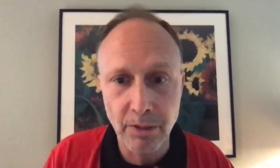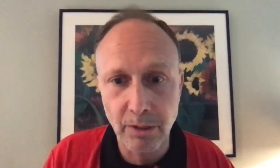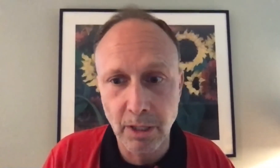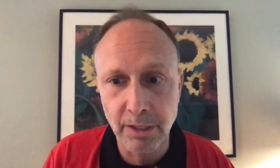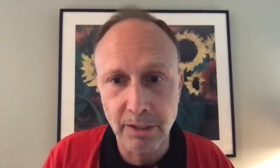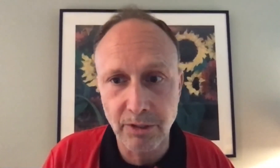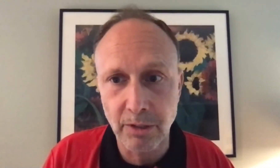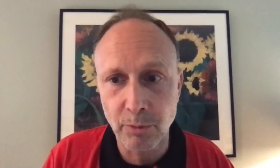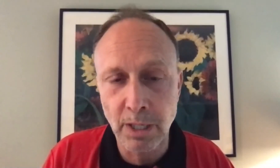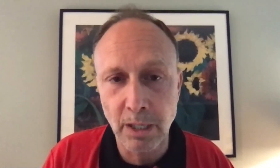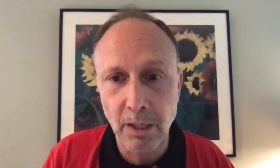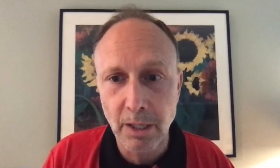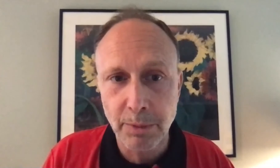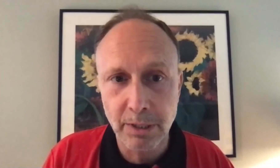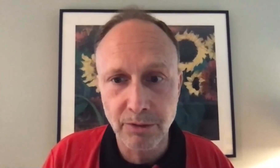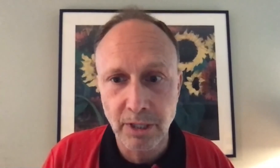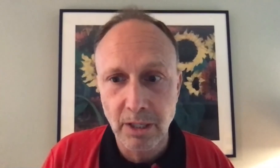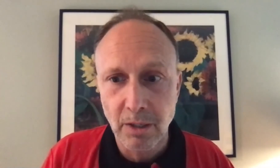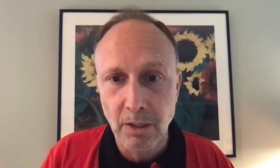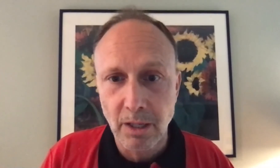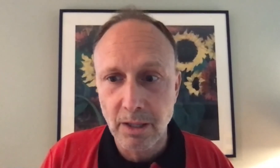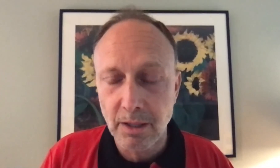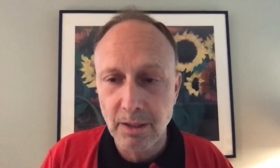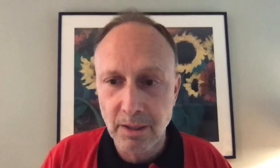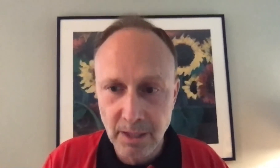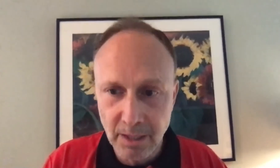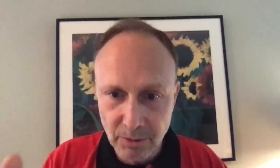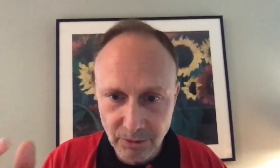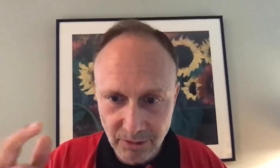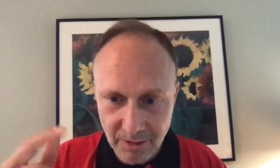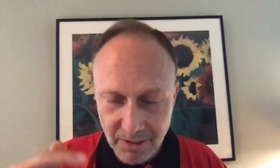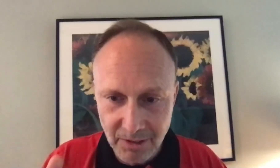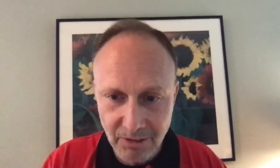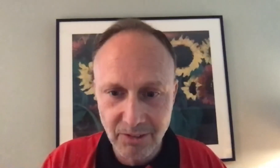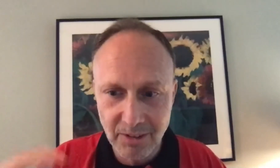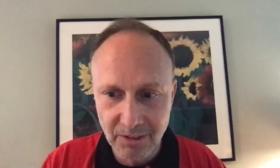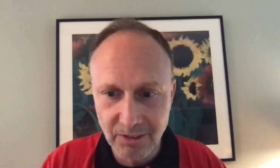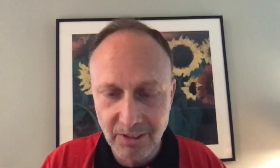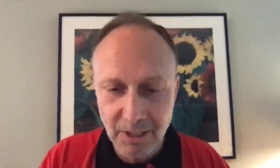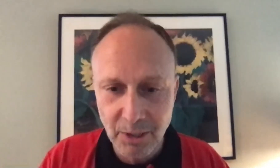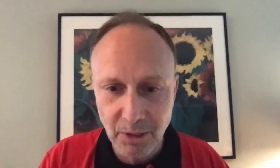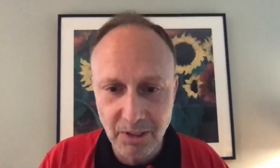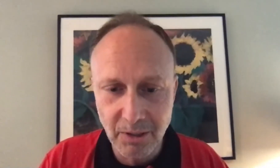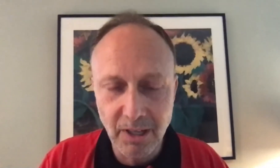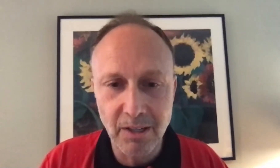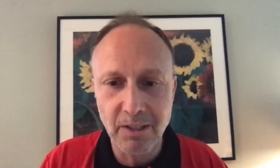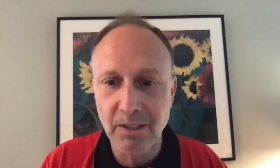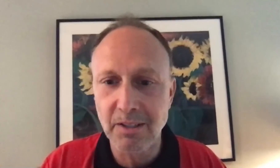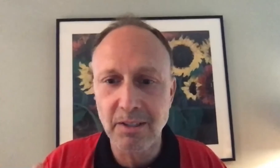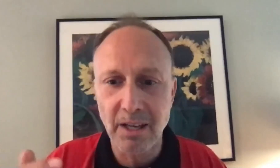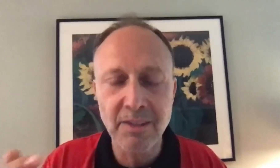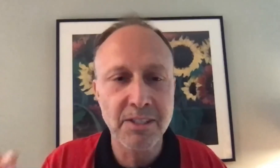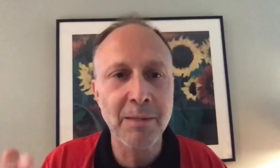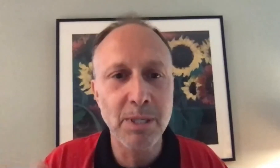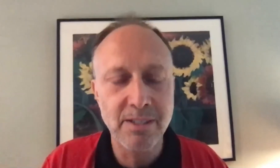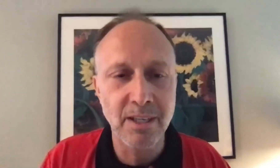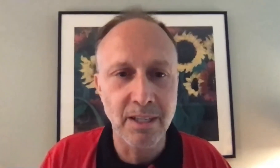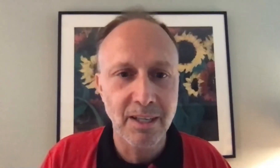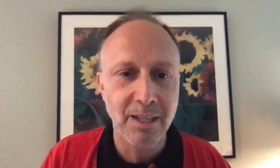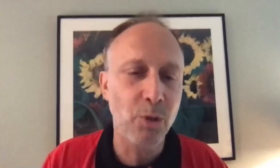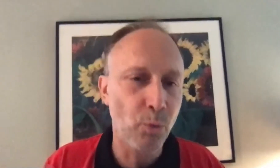we're walking this journey together. We're walking this journey that's not just a journey of reading,